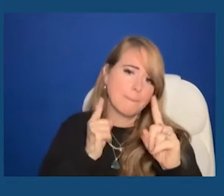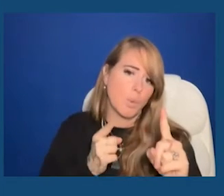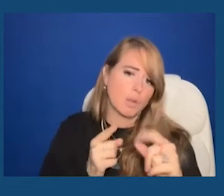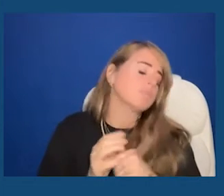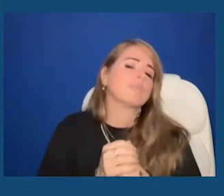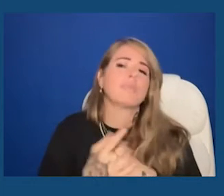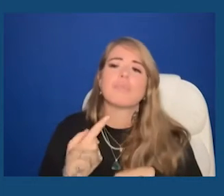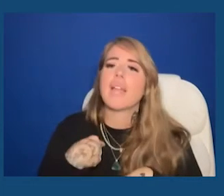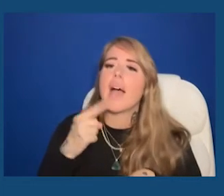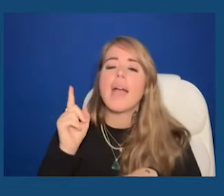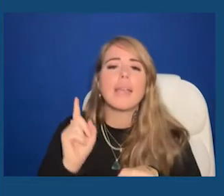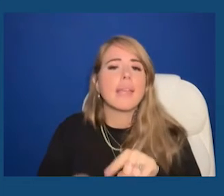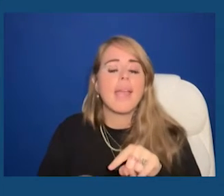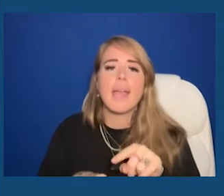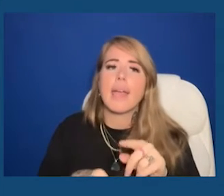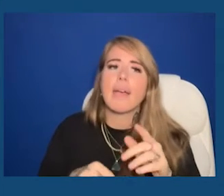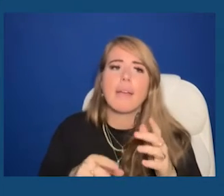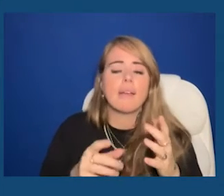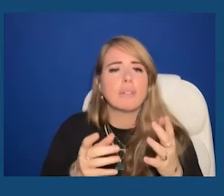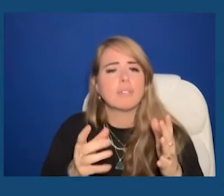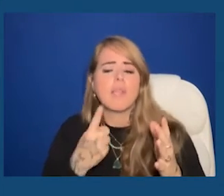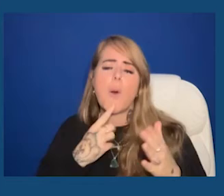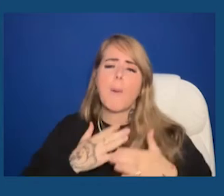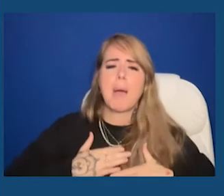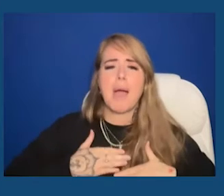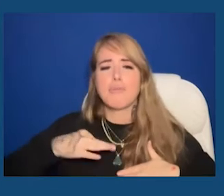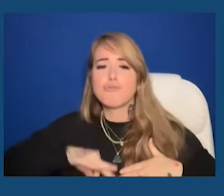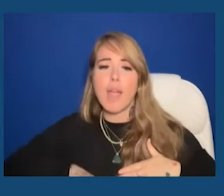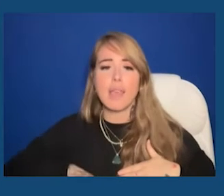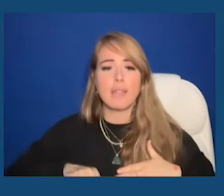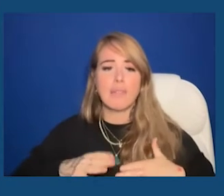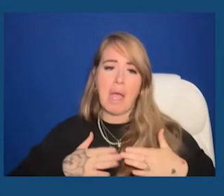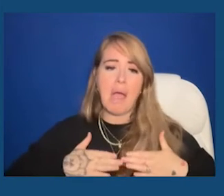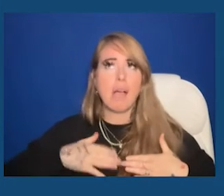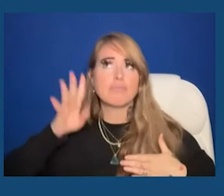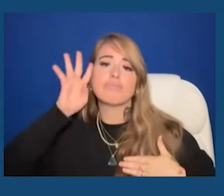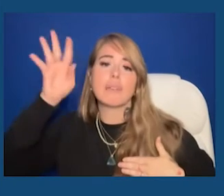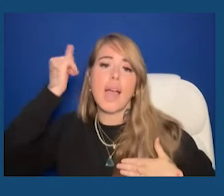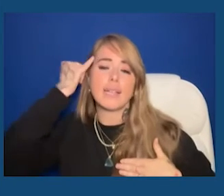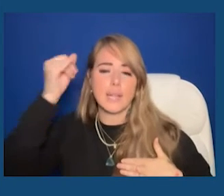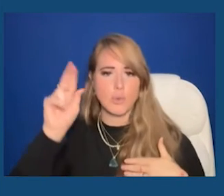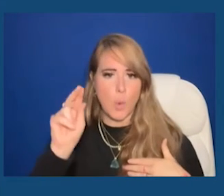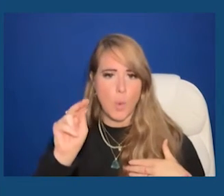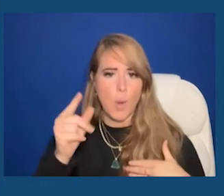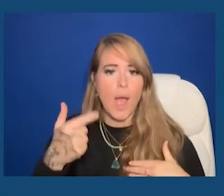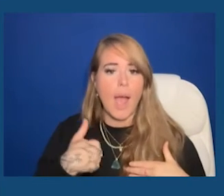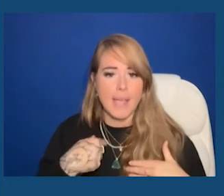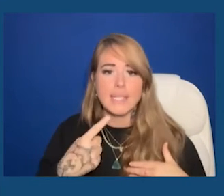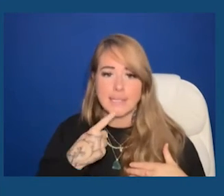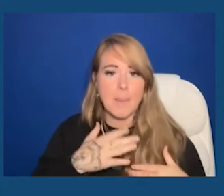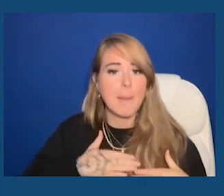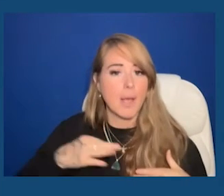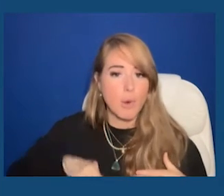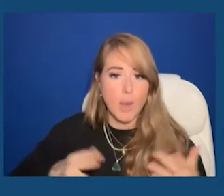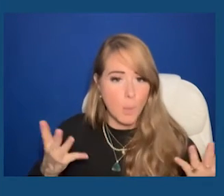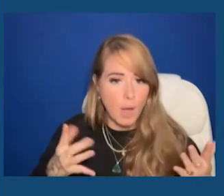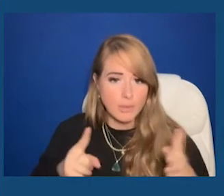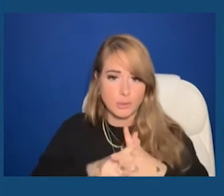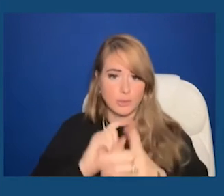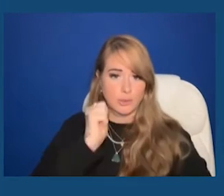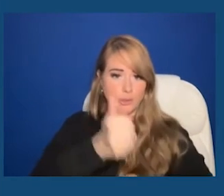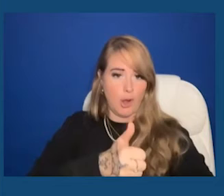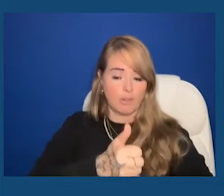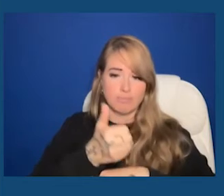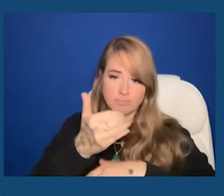can't claim credit for this brilliant idea. I always give credit where credit's due. I can just claim credit for getting it launched. Like many